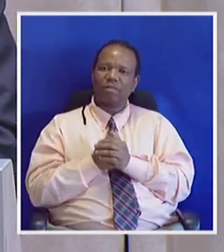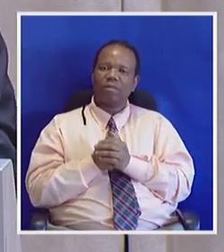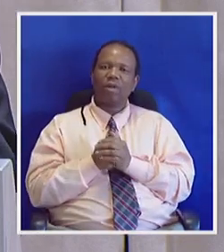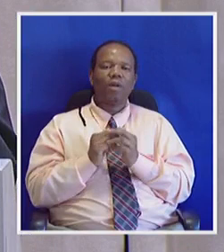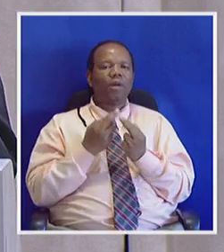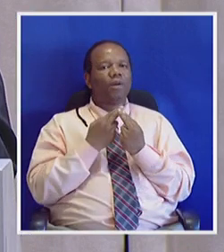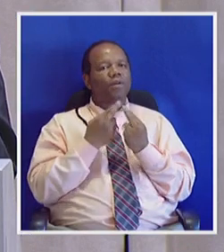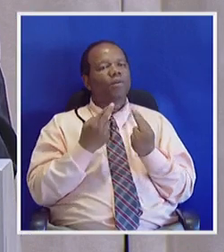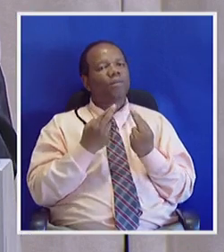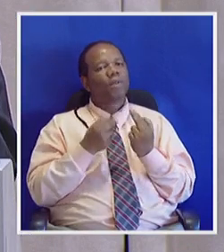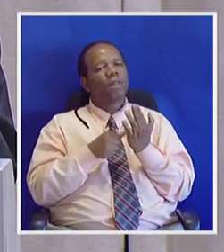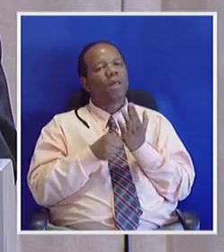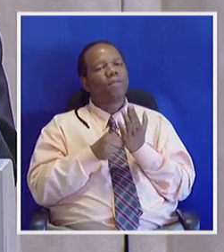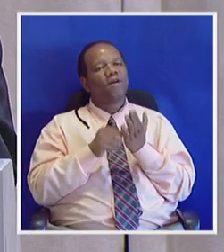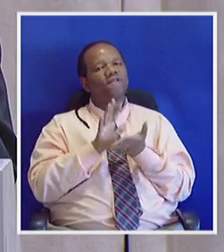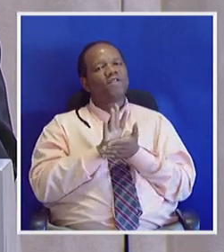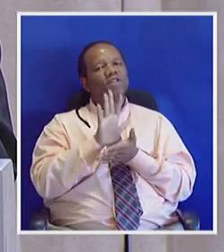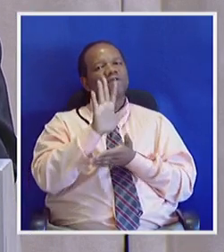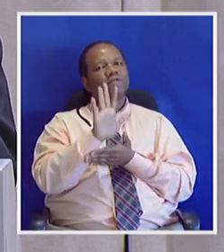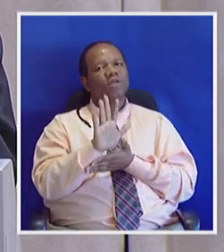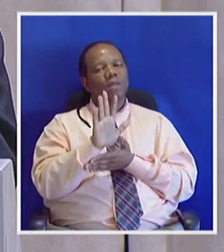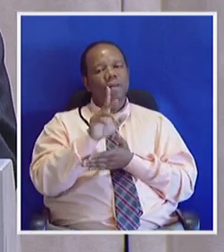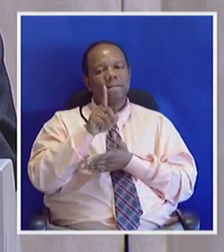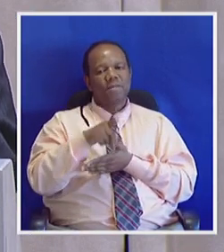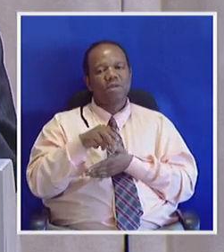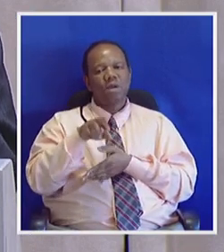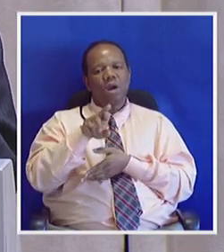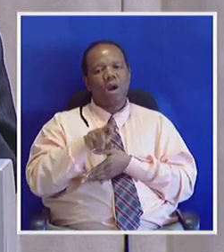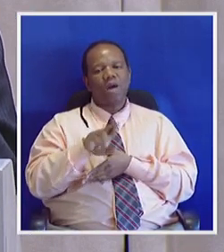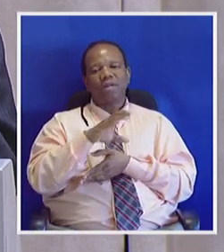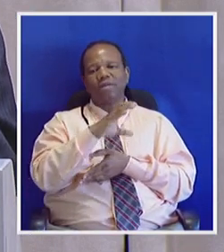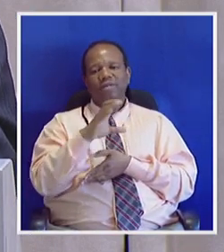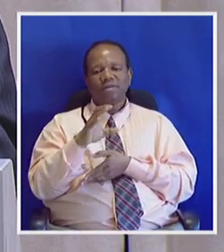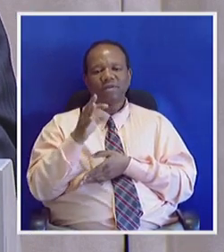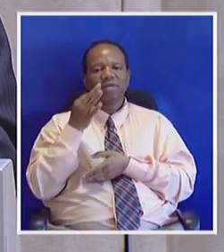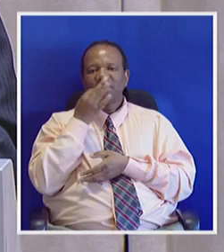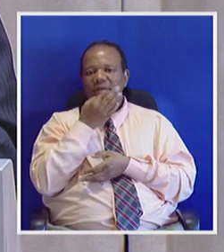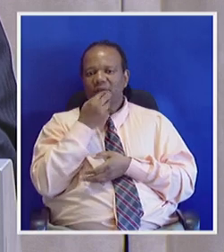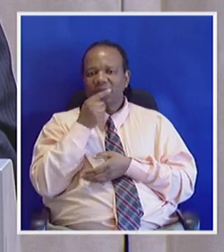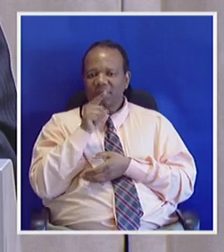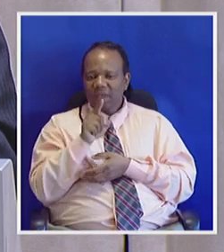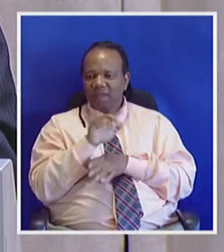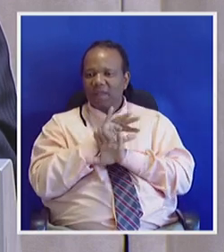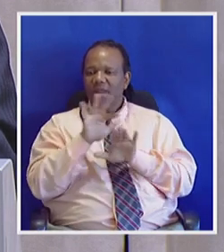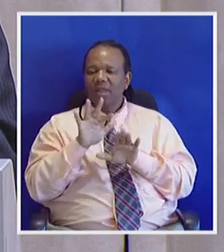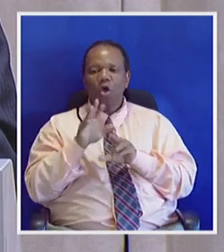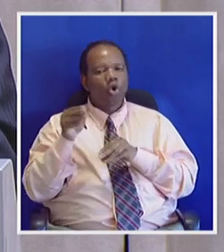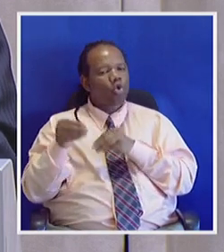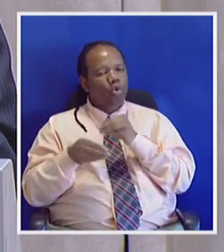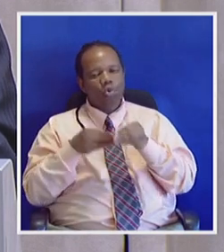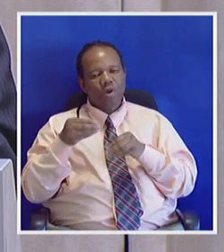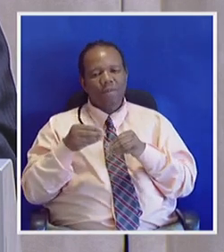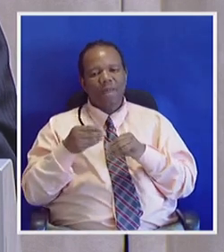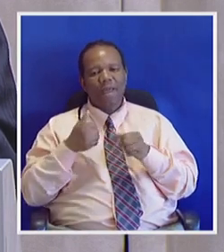Recommendation 15 of the PRC report calls for the sanctioning of corrupt activities,